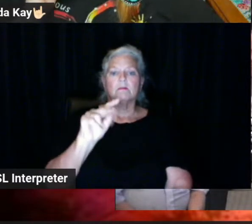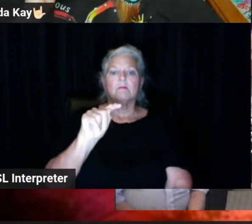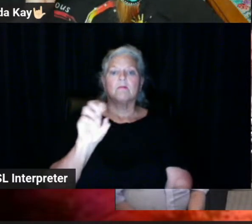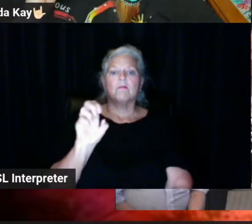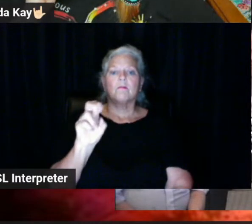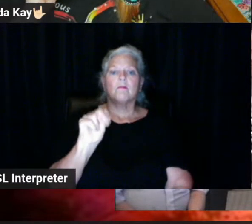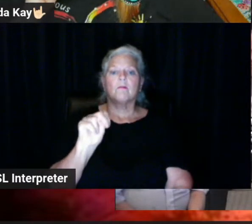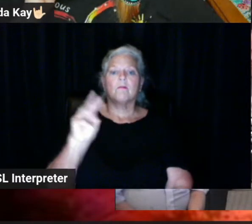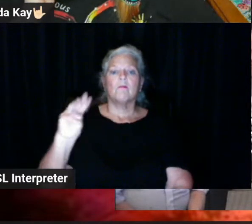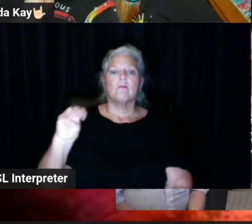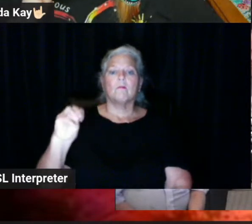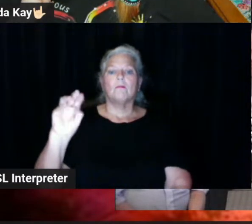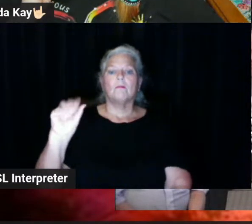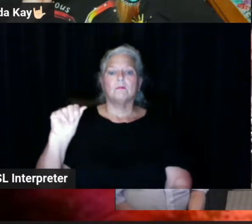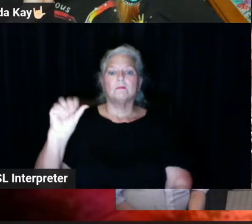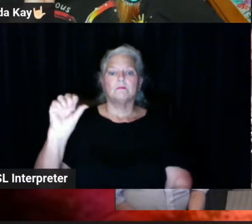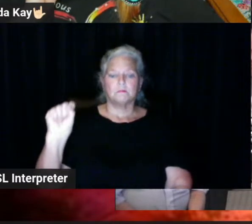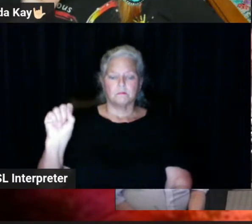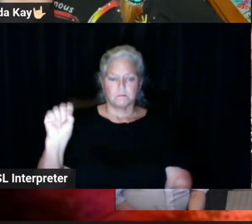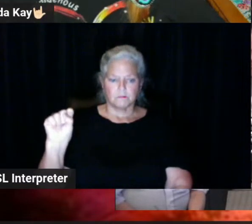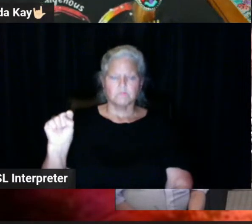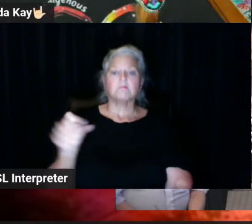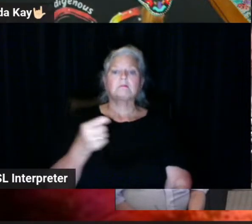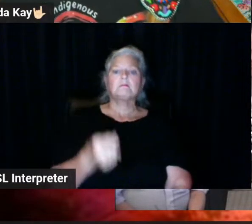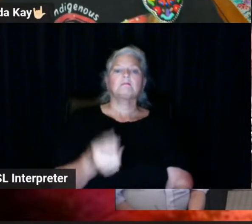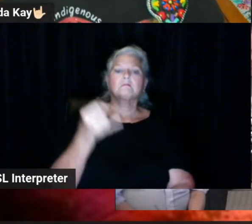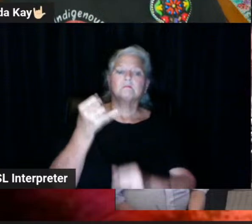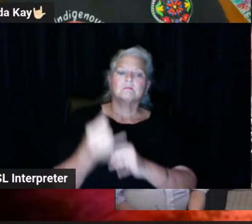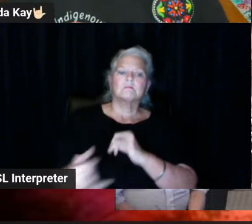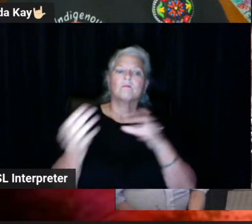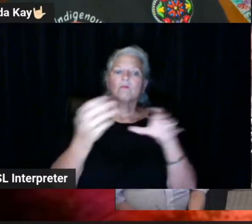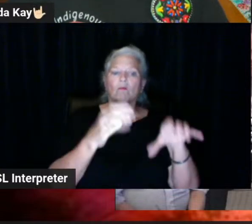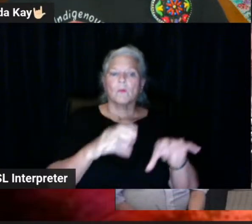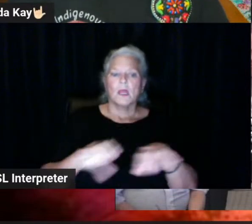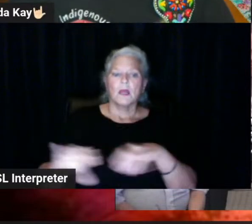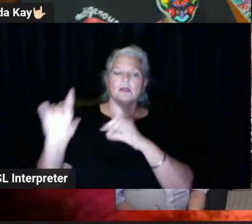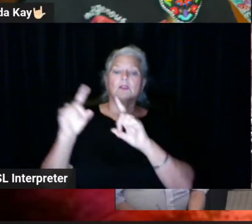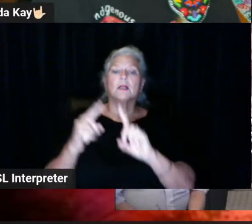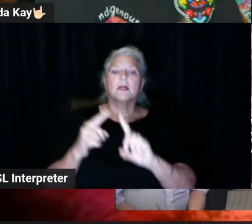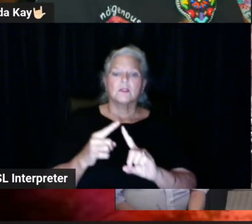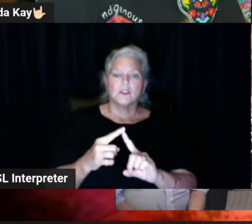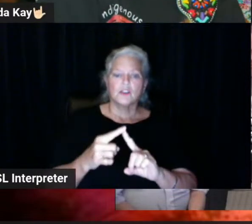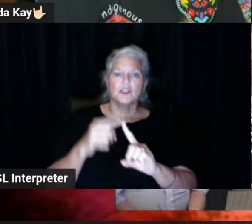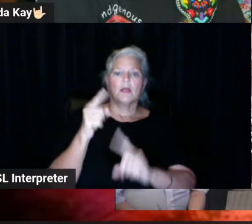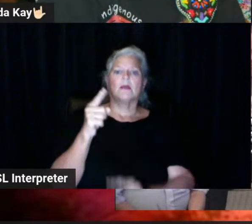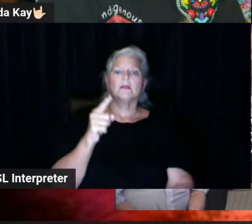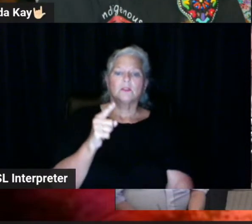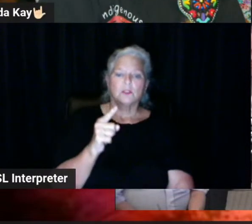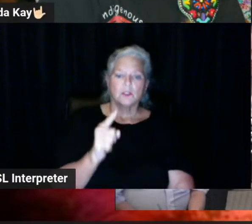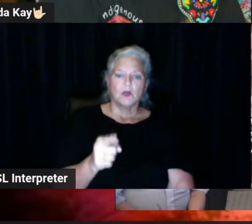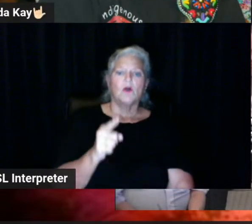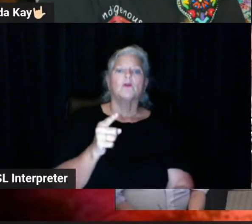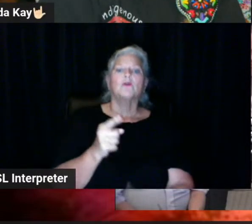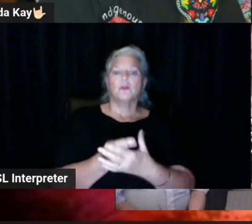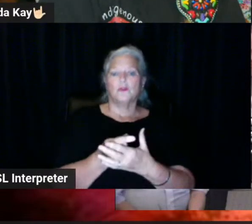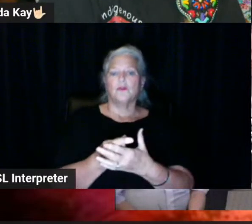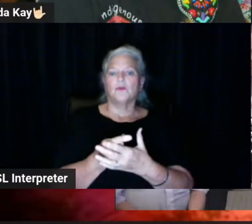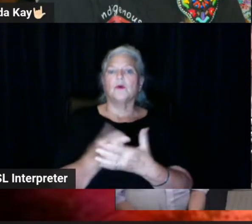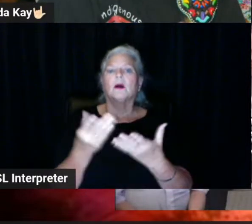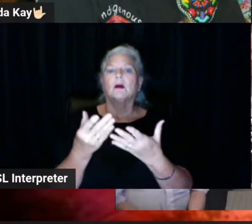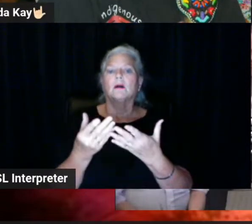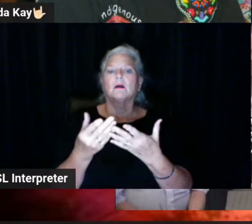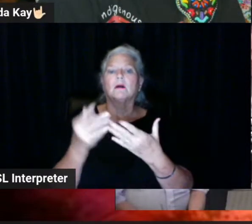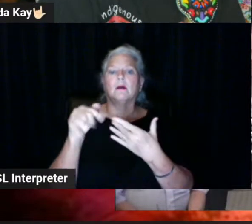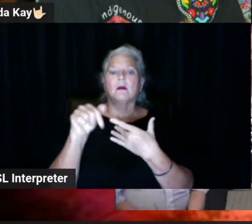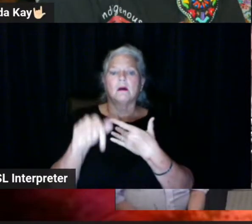of lawsuits, police misconduct, and unfair fines that plague running a business in Canton, Massachusetts. This clown town of